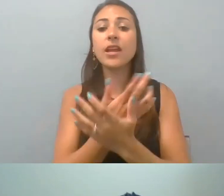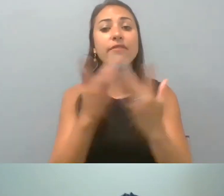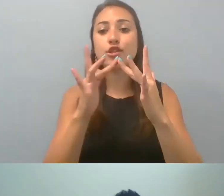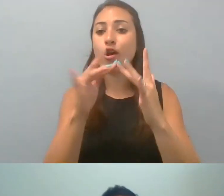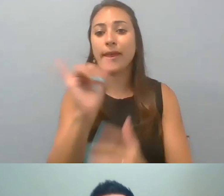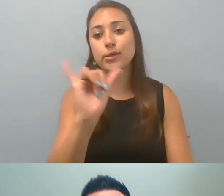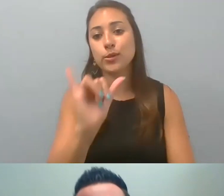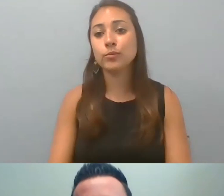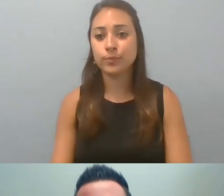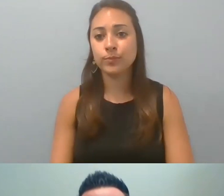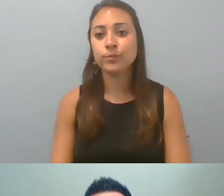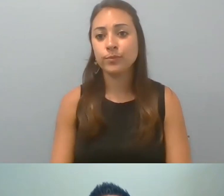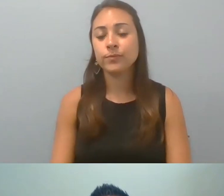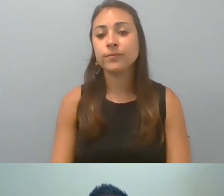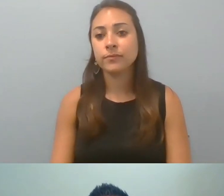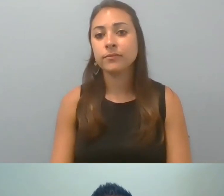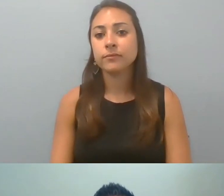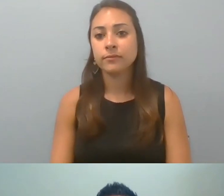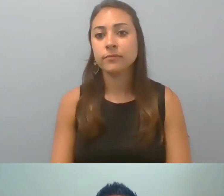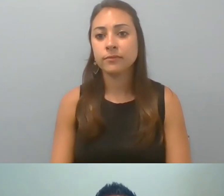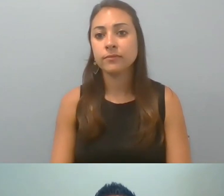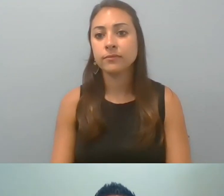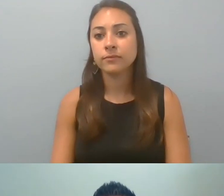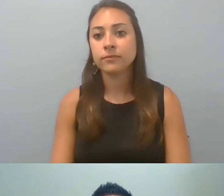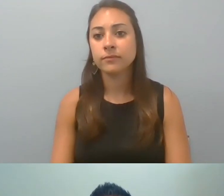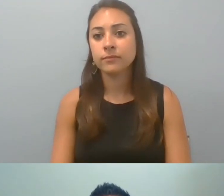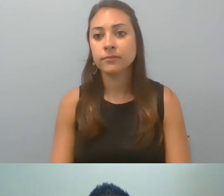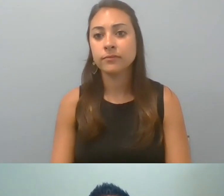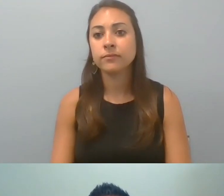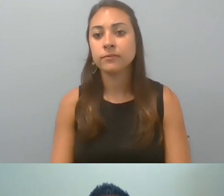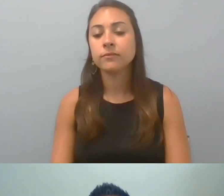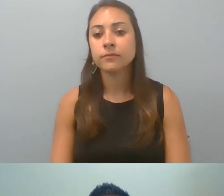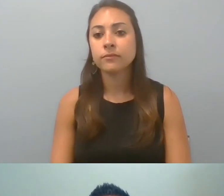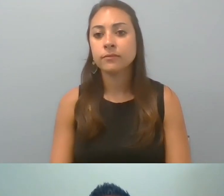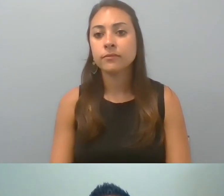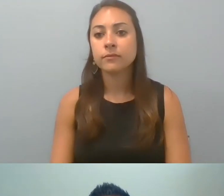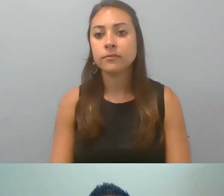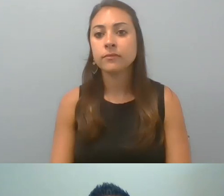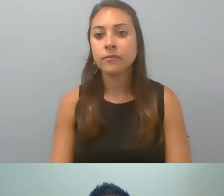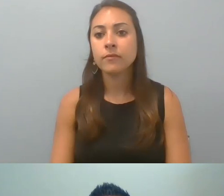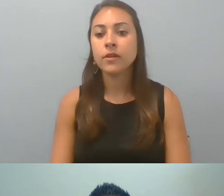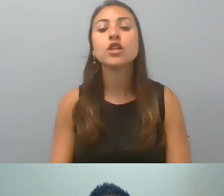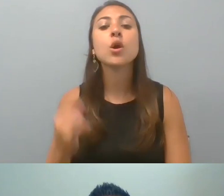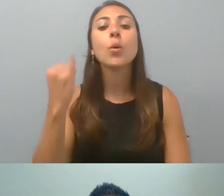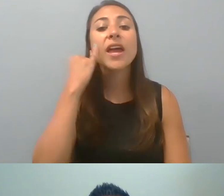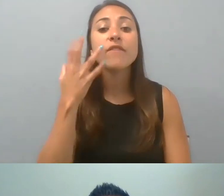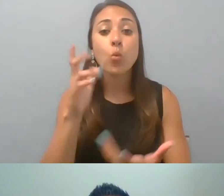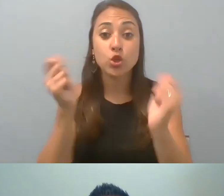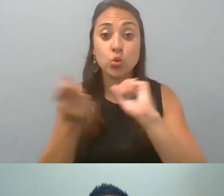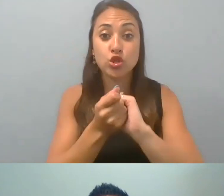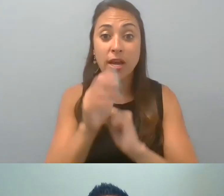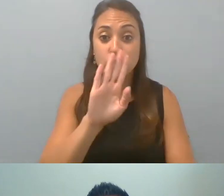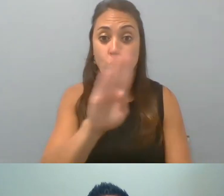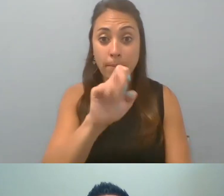confused if the language is their Bursar account, but where you would go in to make the changes to your meal plan, you will also be able